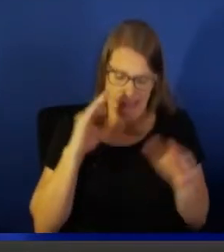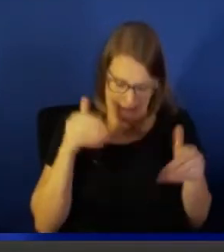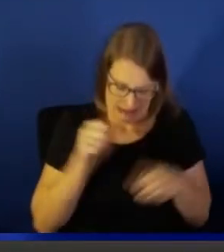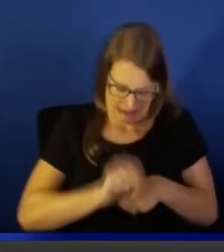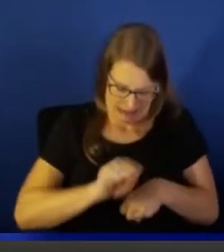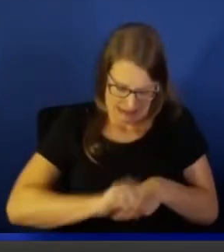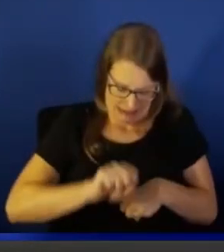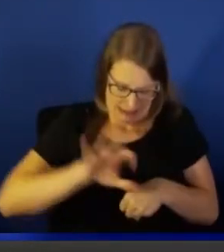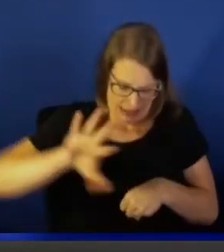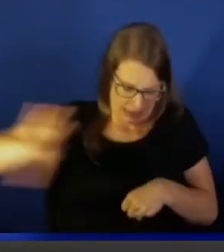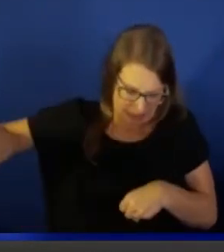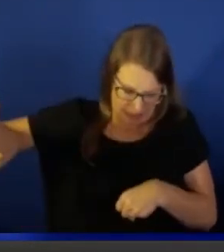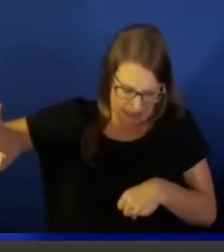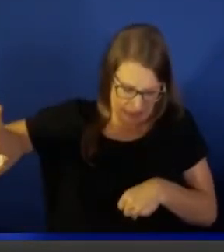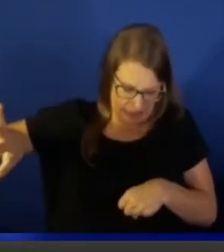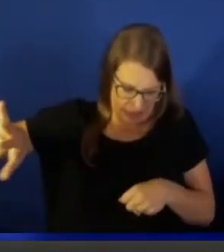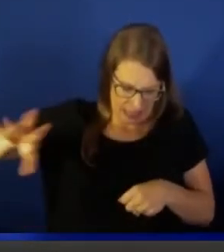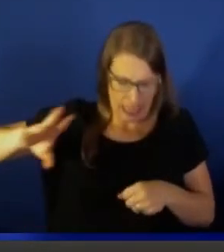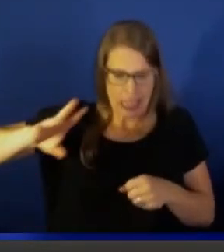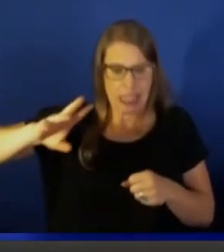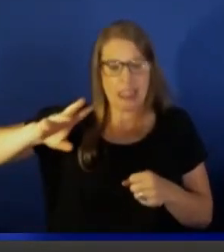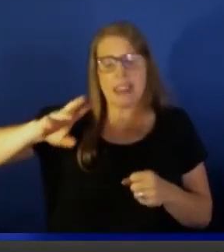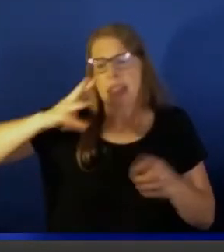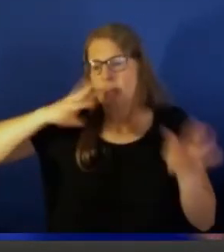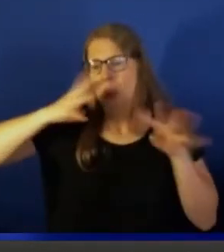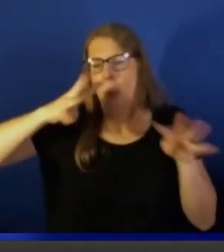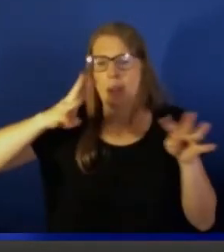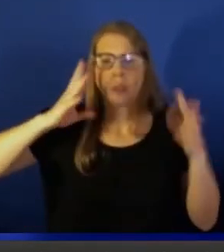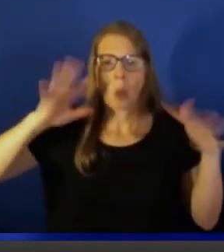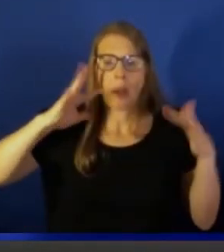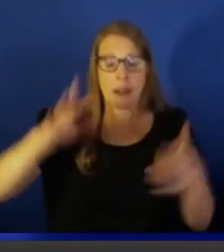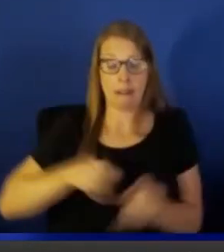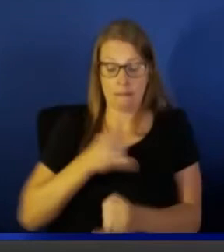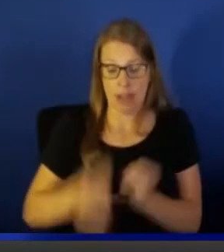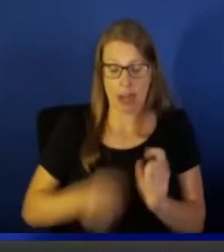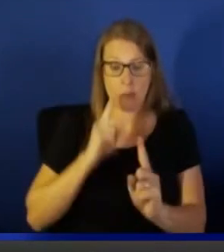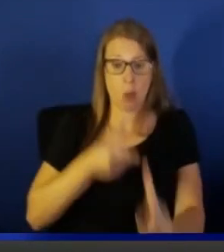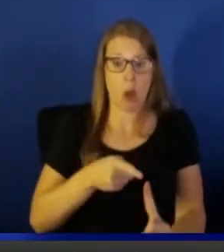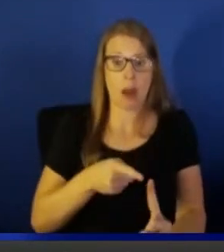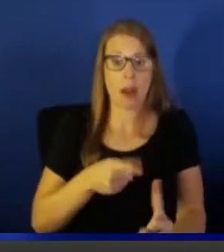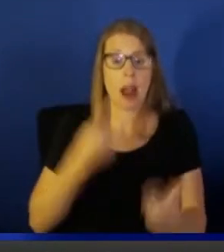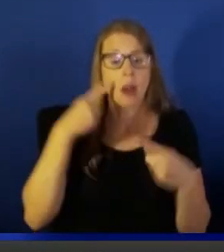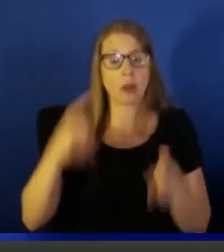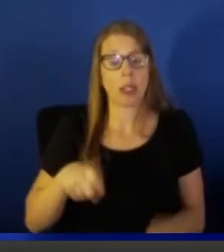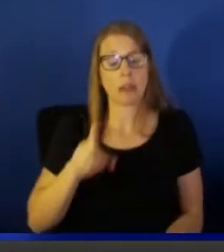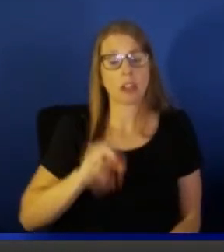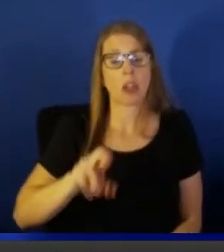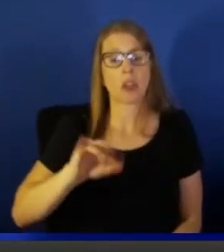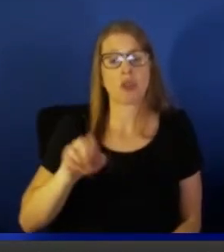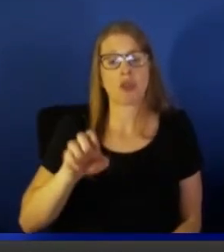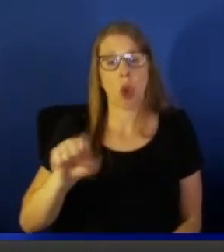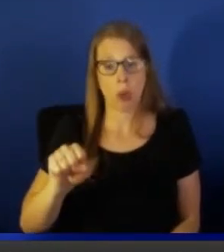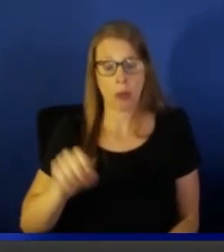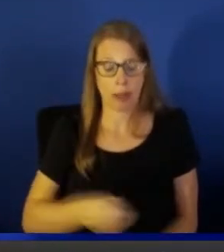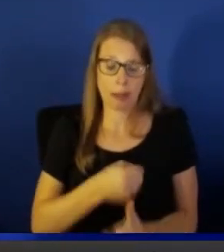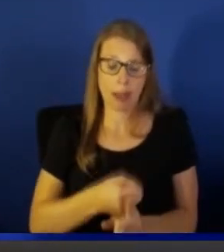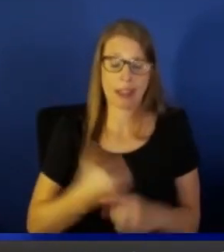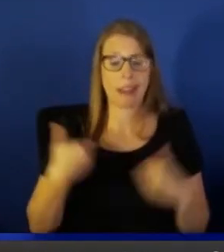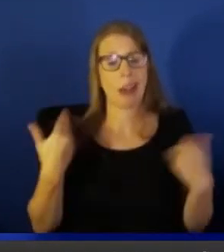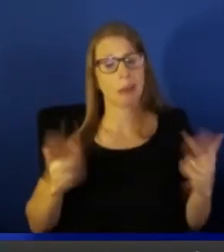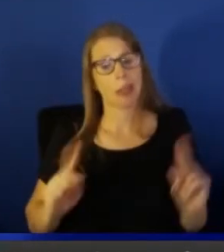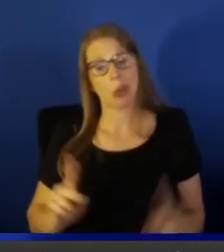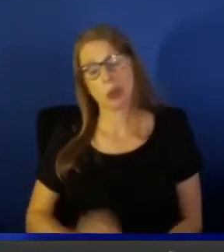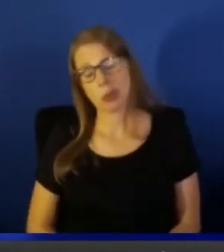of you, was probably the most important part. One final point, I agree with Dr. Jones in the sense that the impact on our young people has